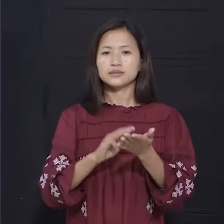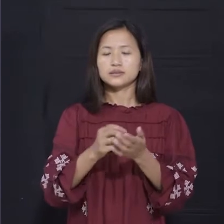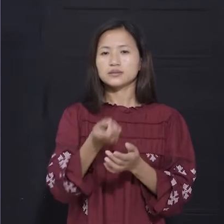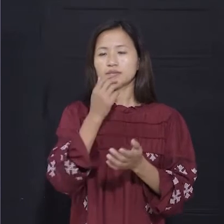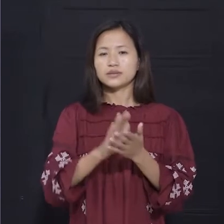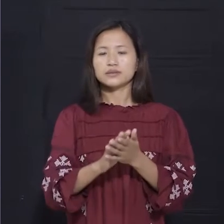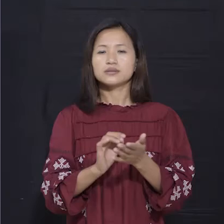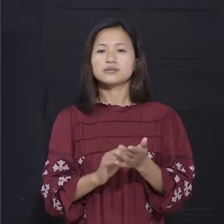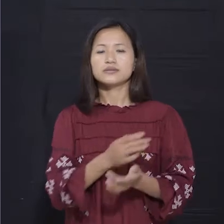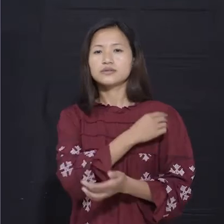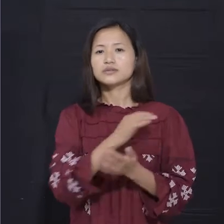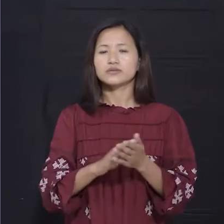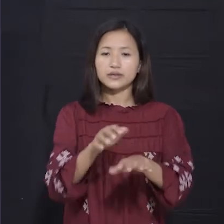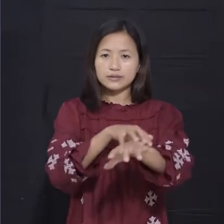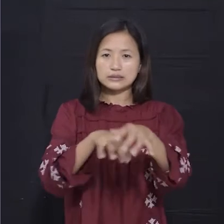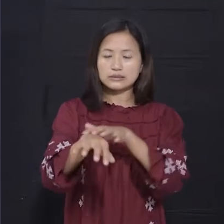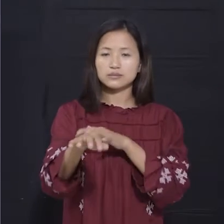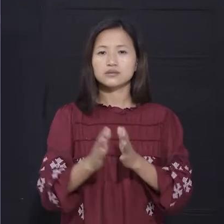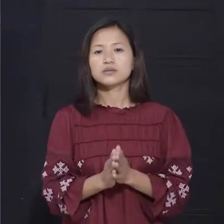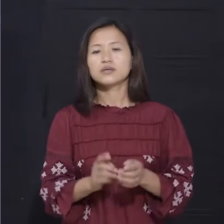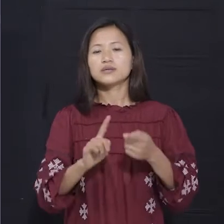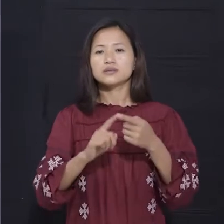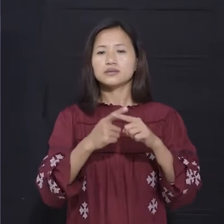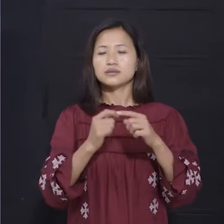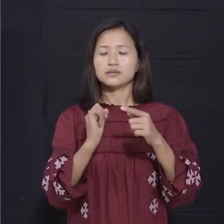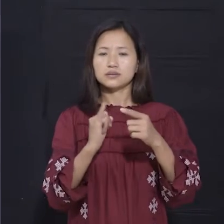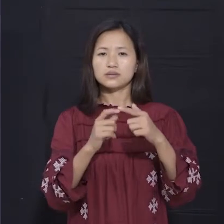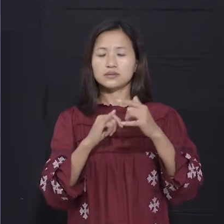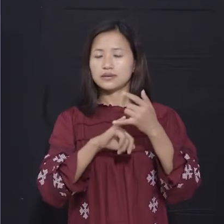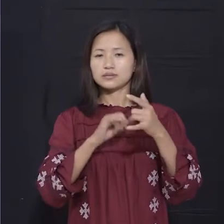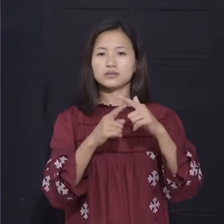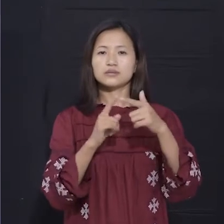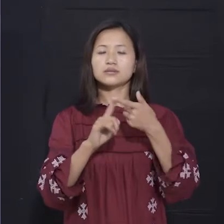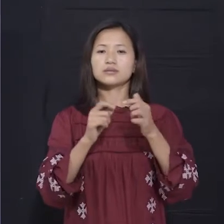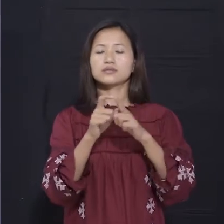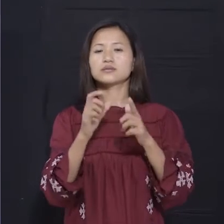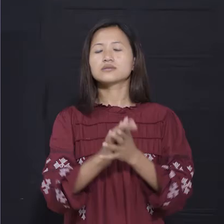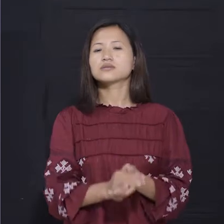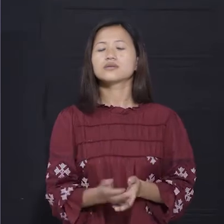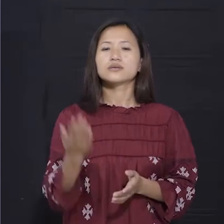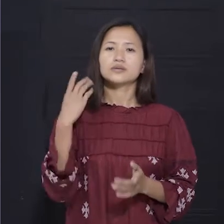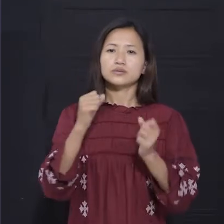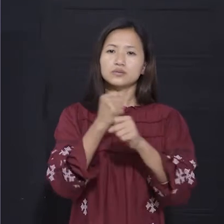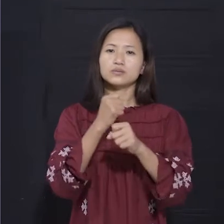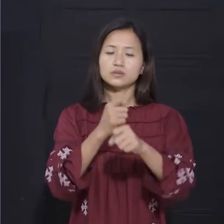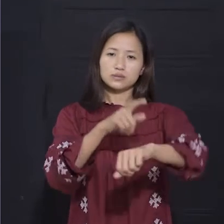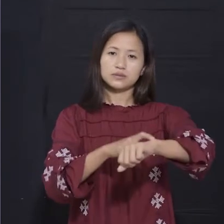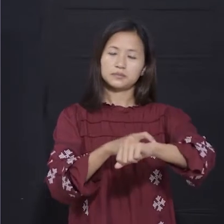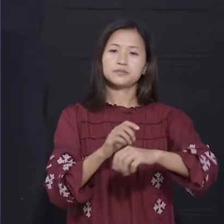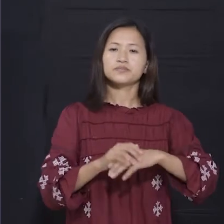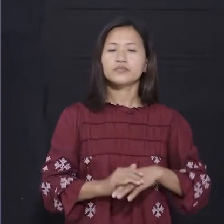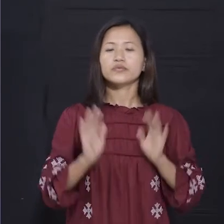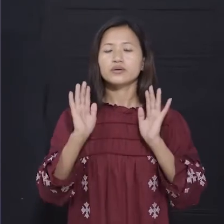medical science for animals, all right? So it also existed during the times of Gupta age. And not only that, but they also